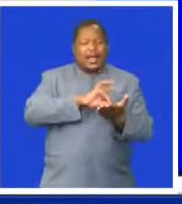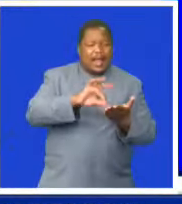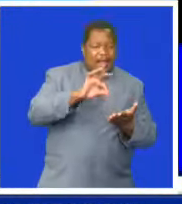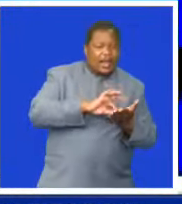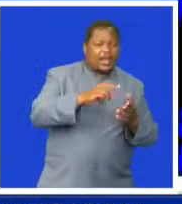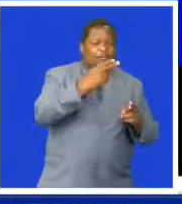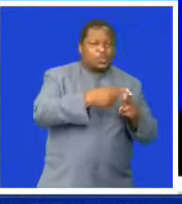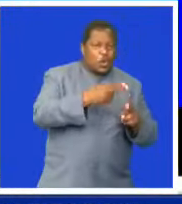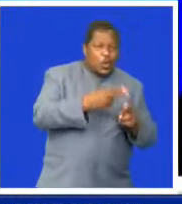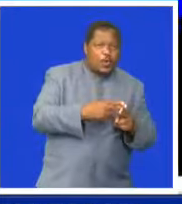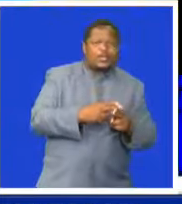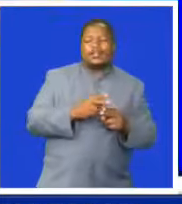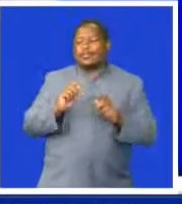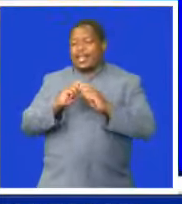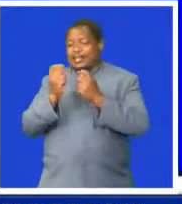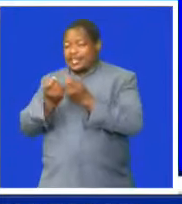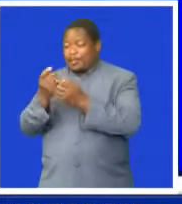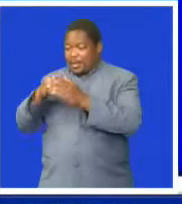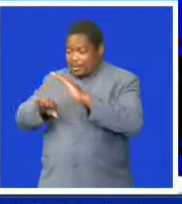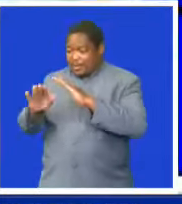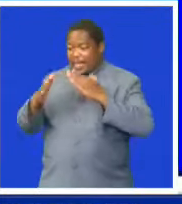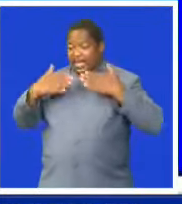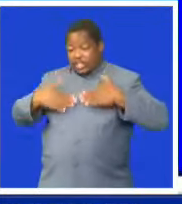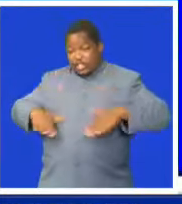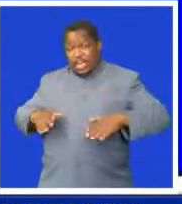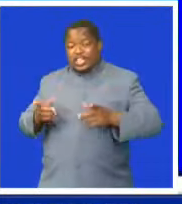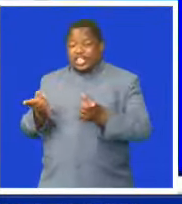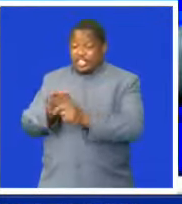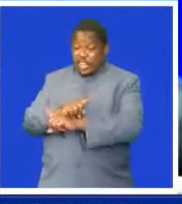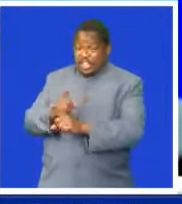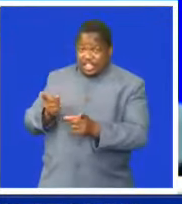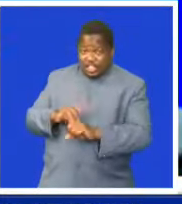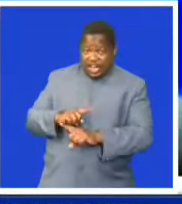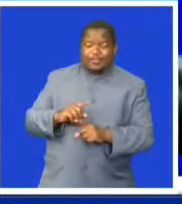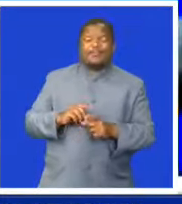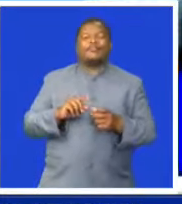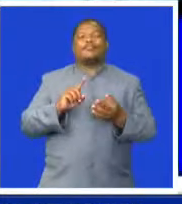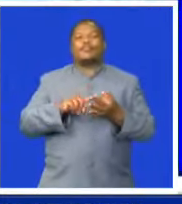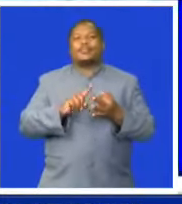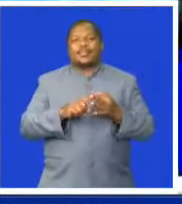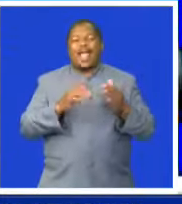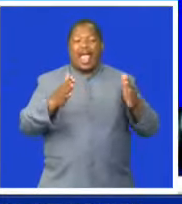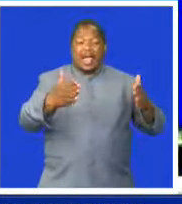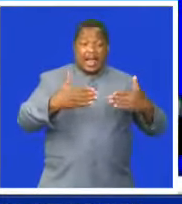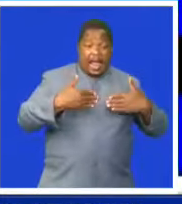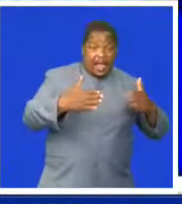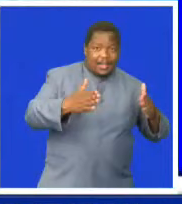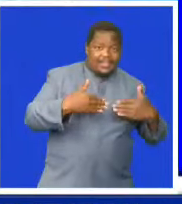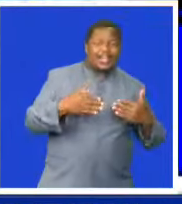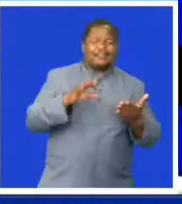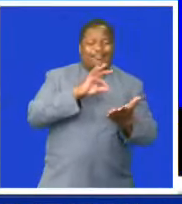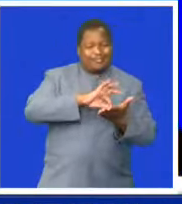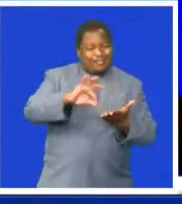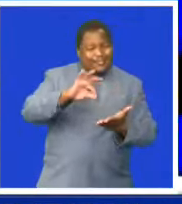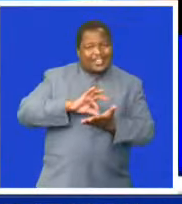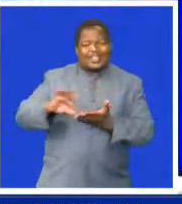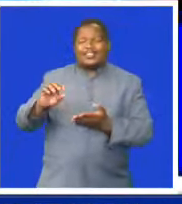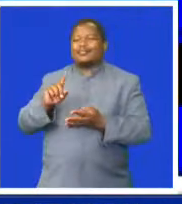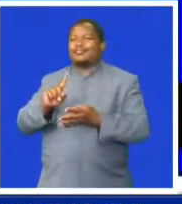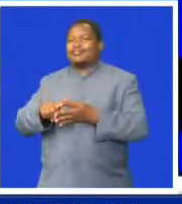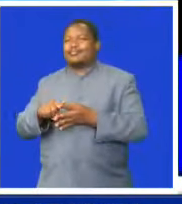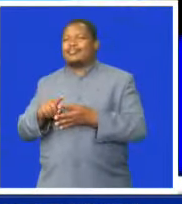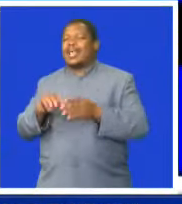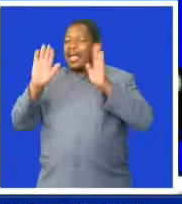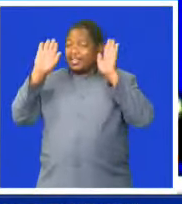toilets. We should remember my toilets. The media. This is what we are going for